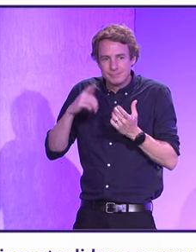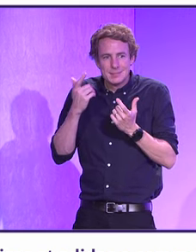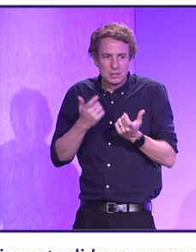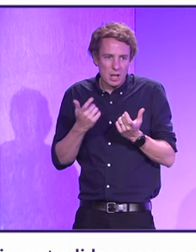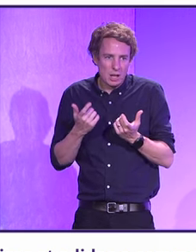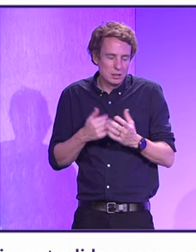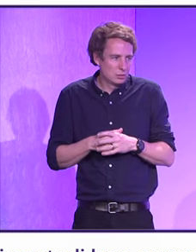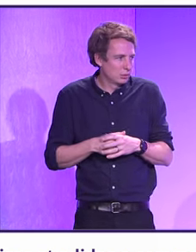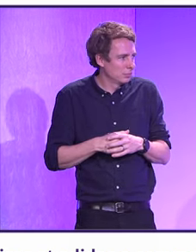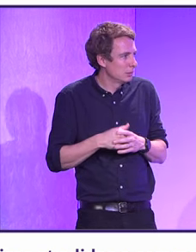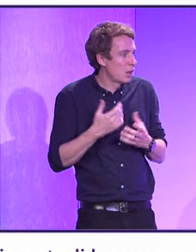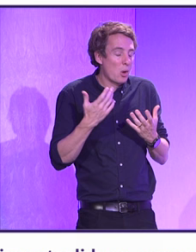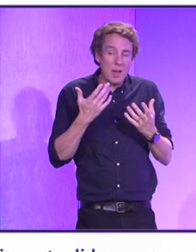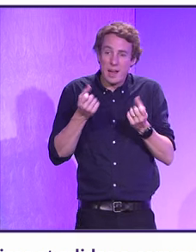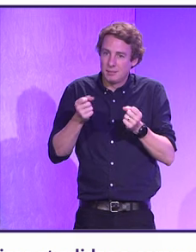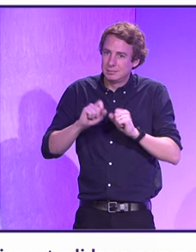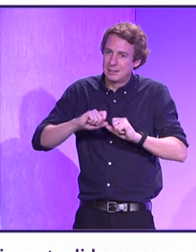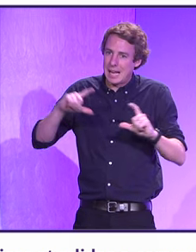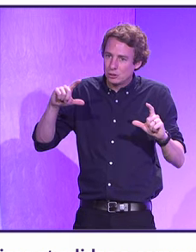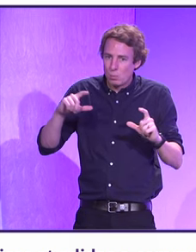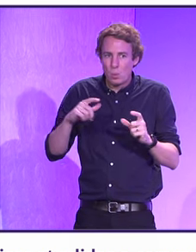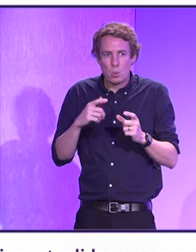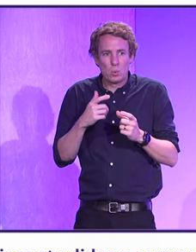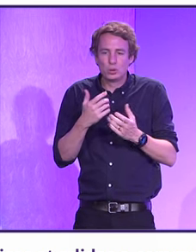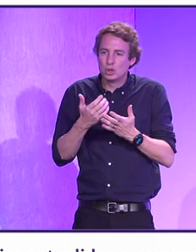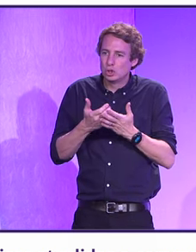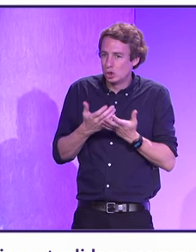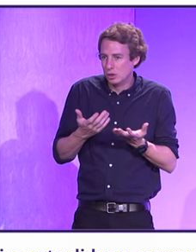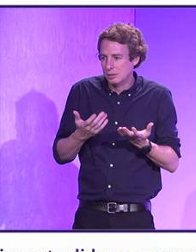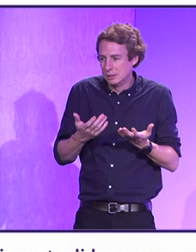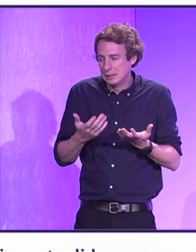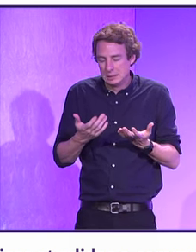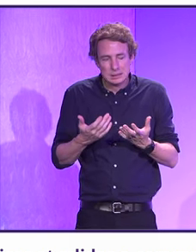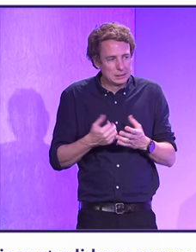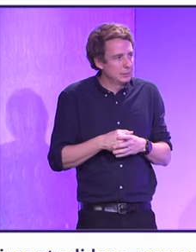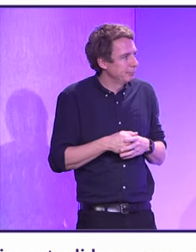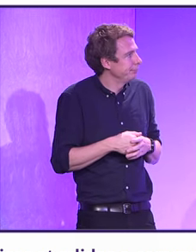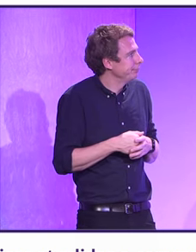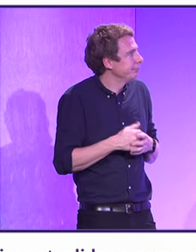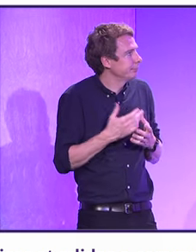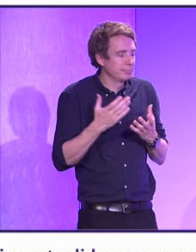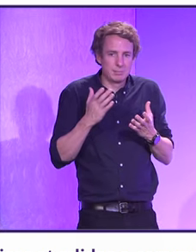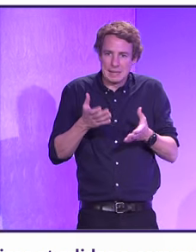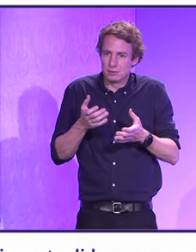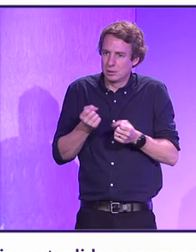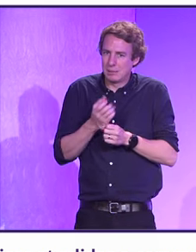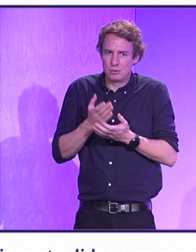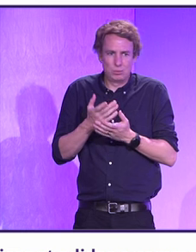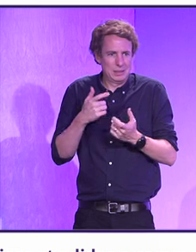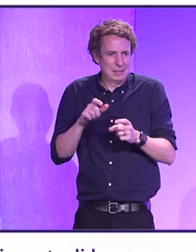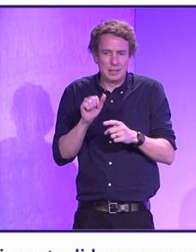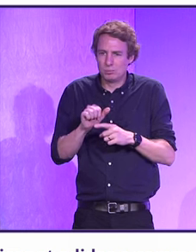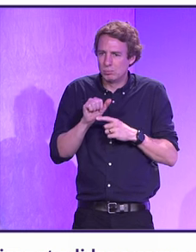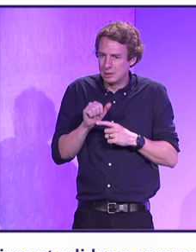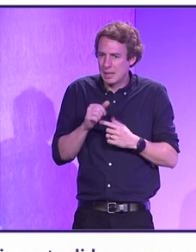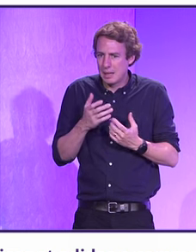between the different indexes. Of course, the observability dashboards, security, we also we also protect our ingresses